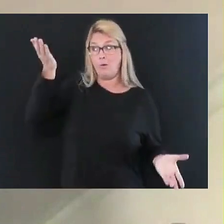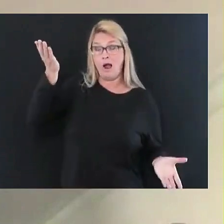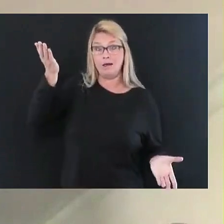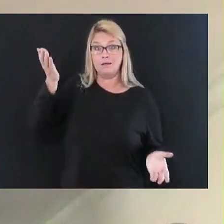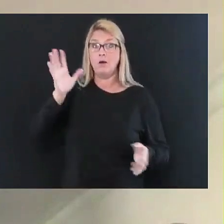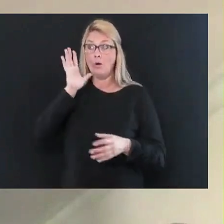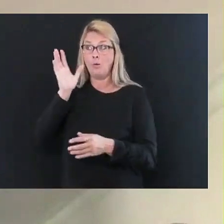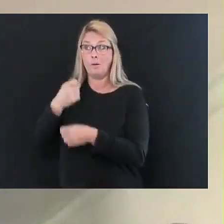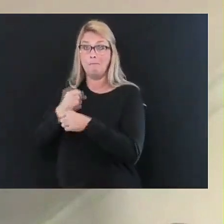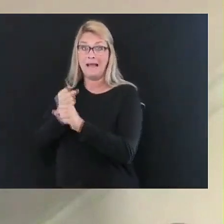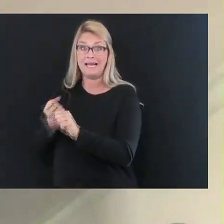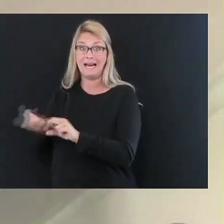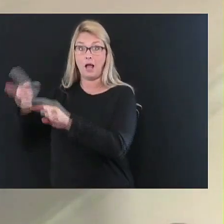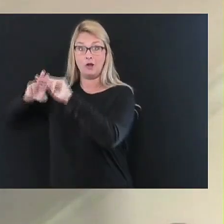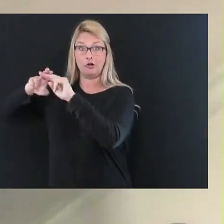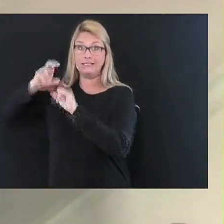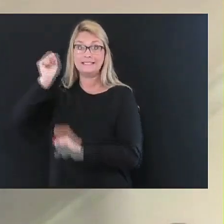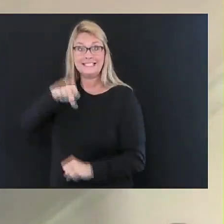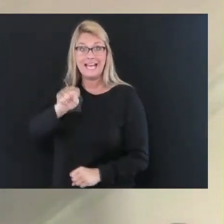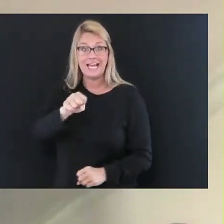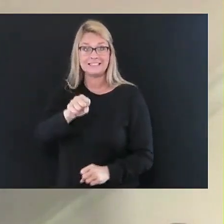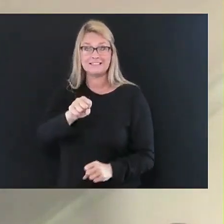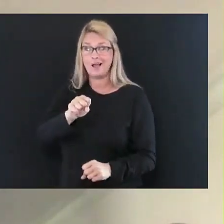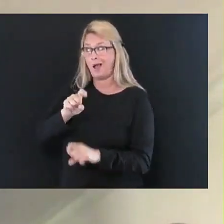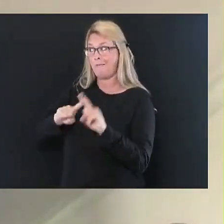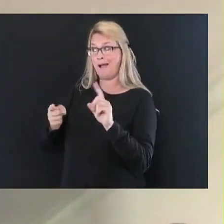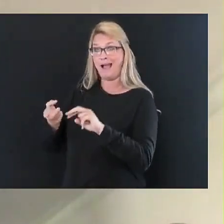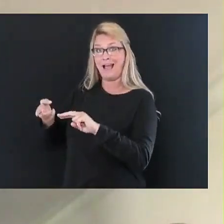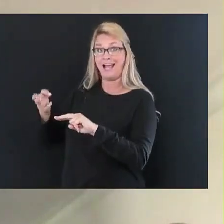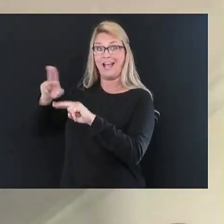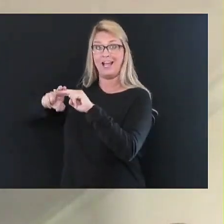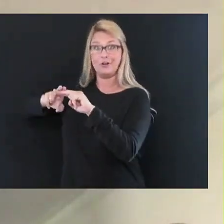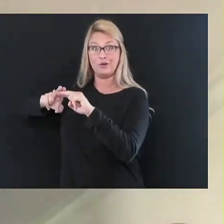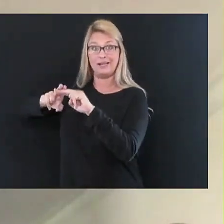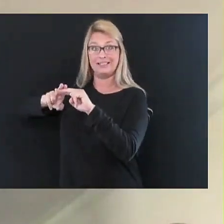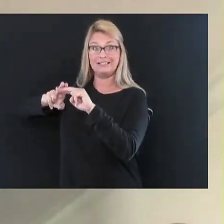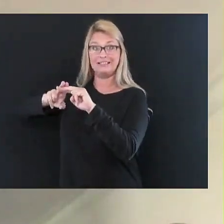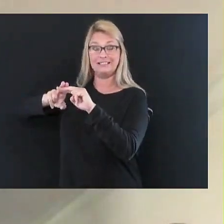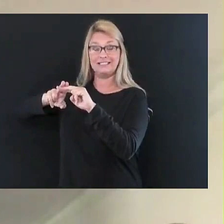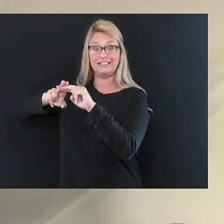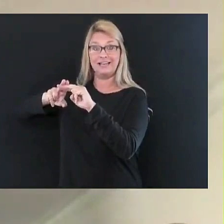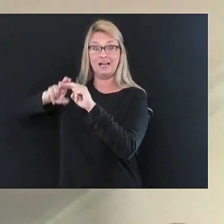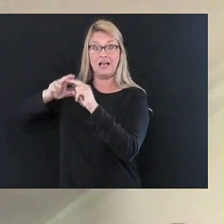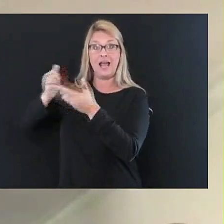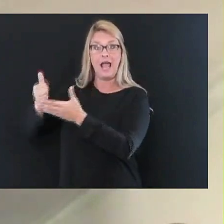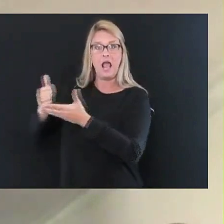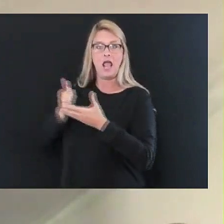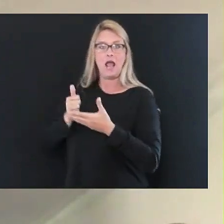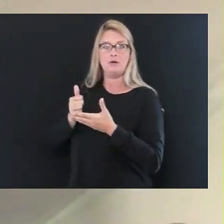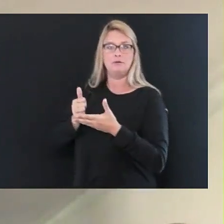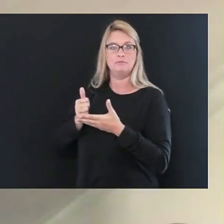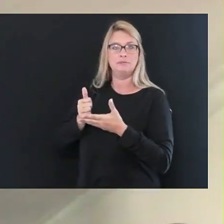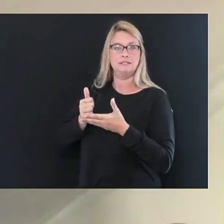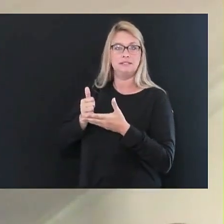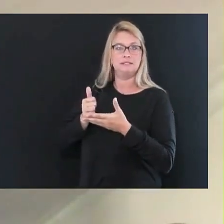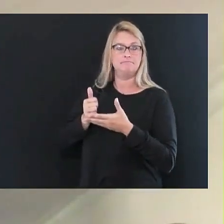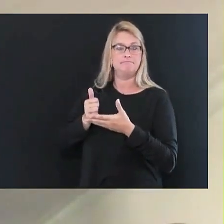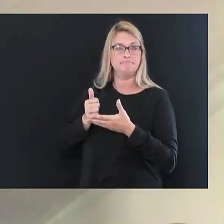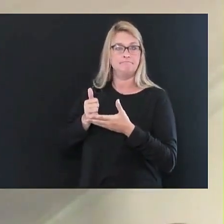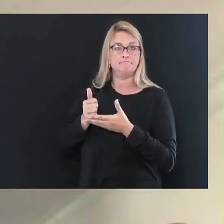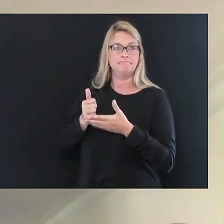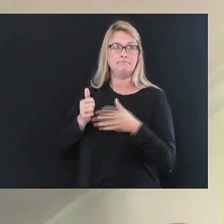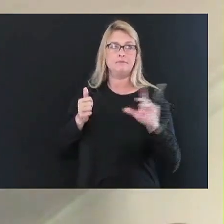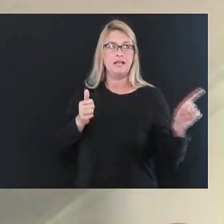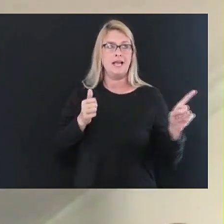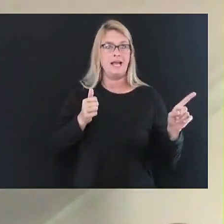make it go up because, as we said just now, the incident rate, infection rate does not reflect at all the number of total tests